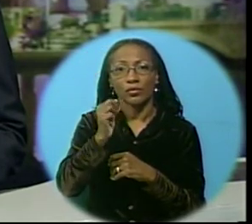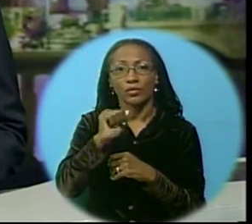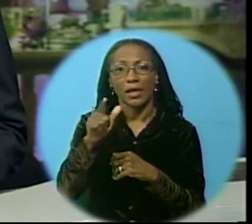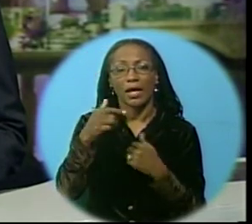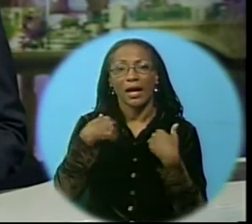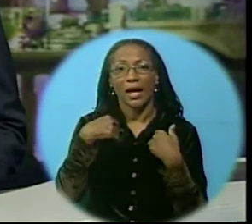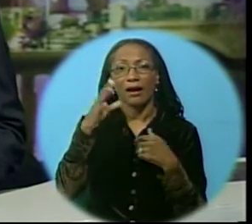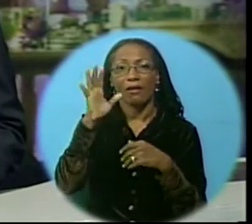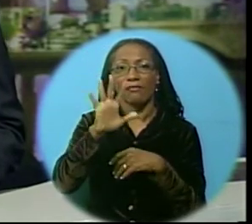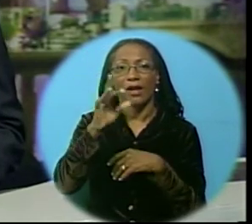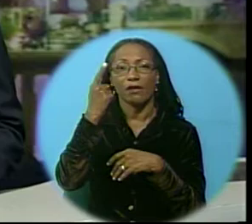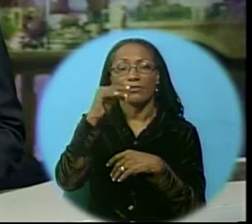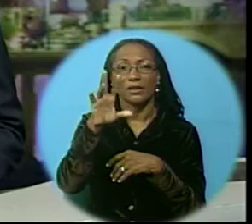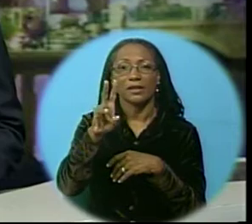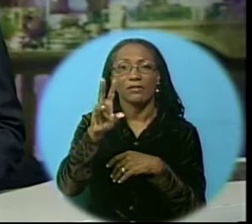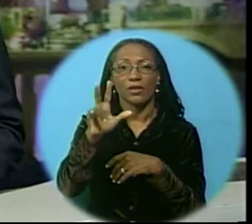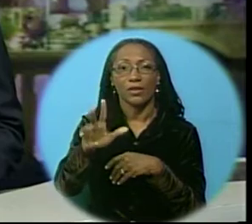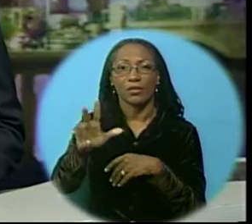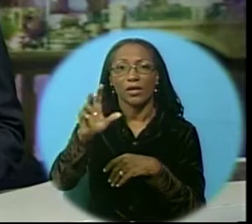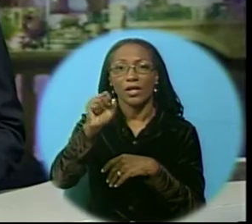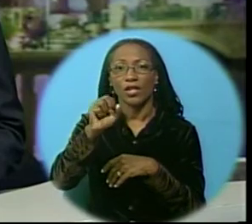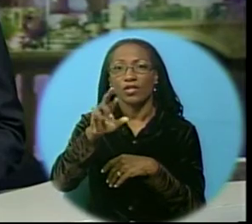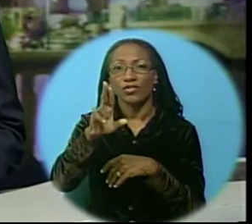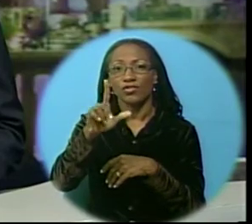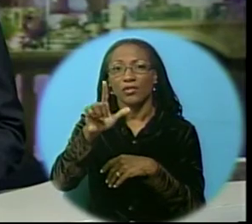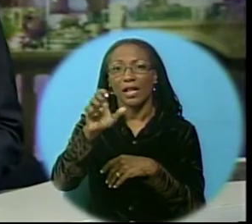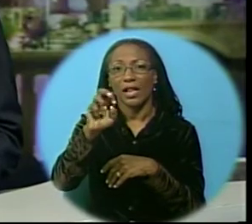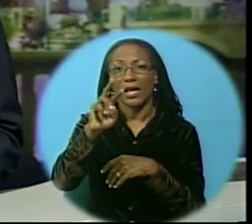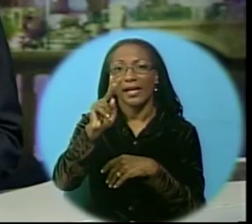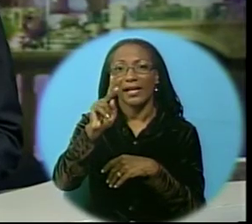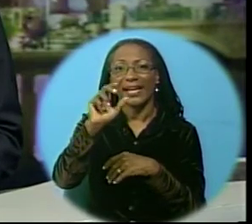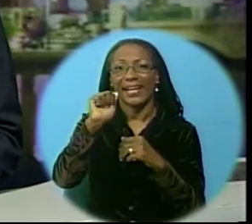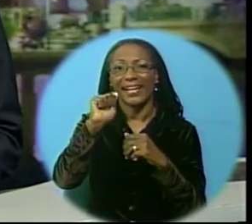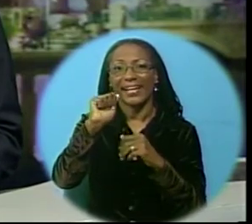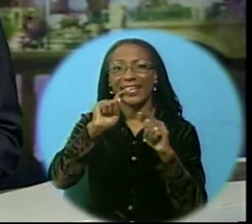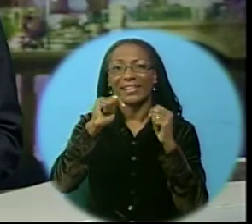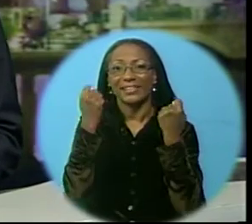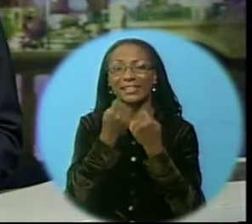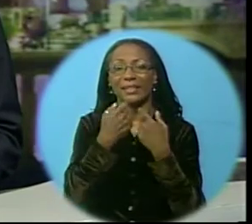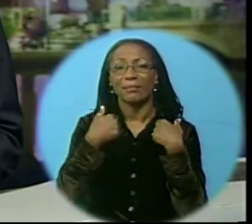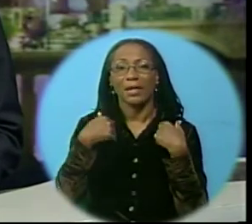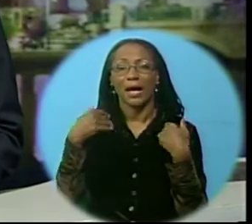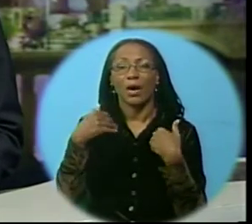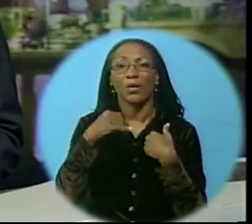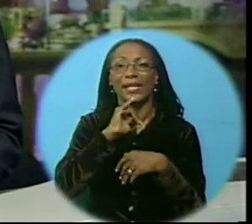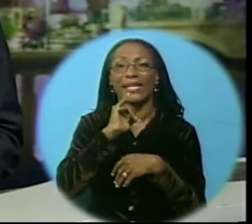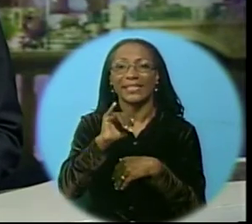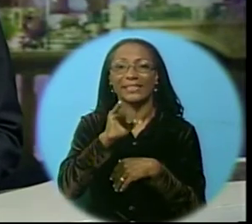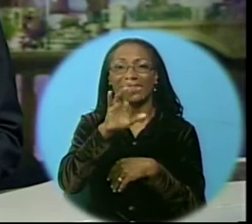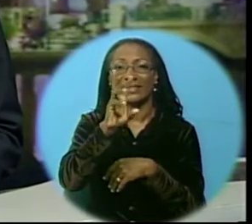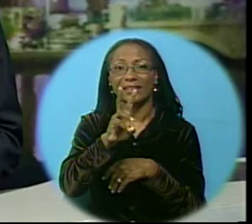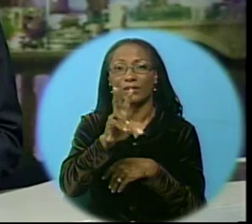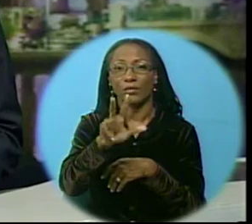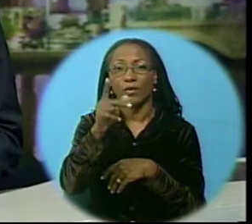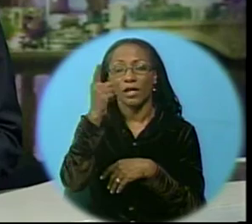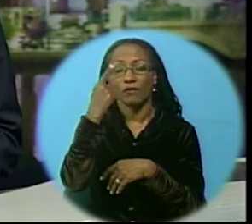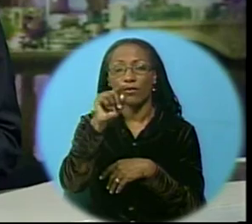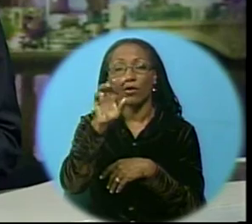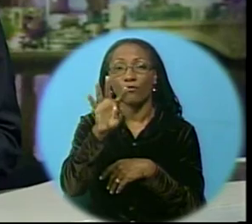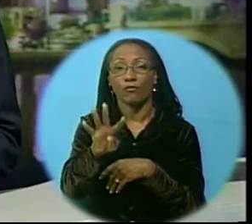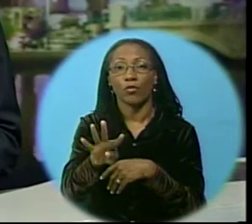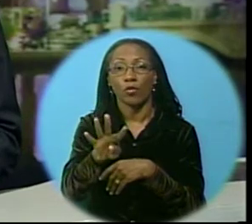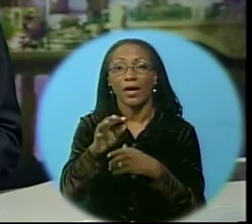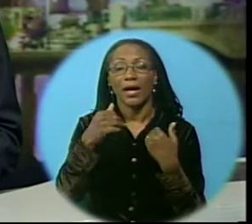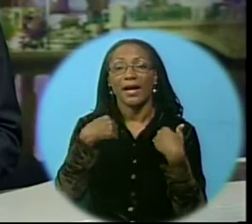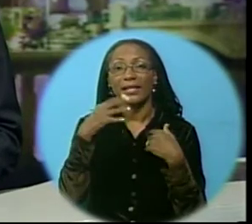Now batting a second time, Sri Lanka A are again struggling. They're 63 for 4 That's an overall lead of 78 with